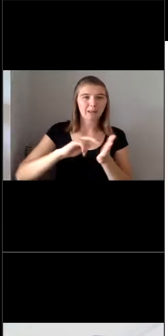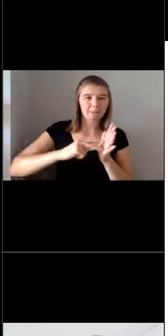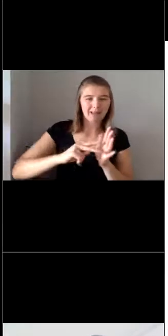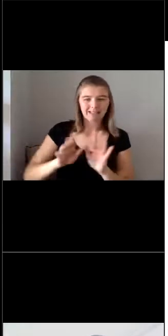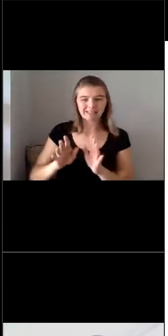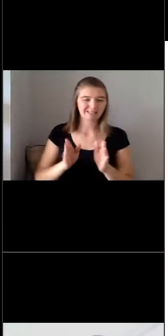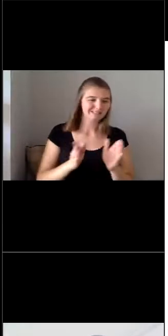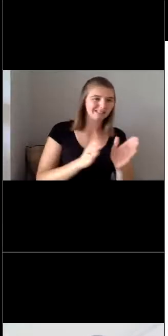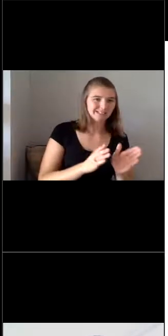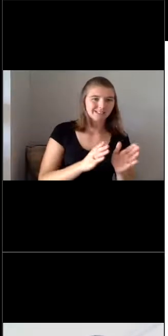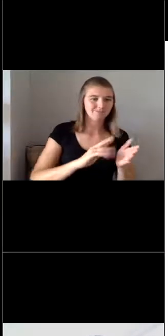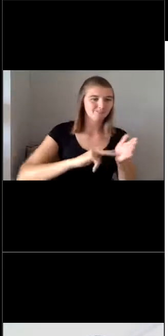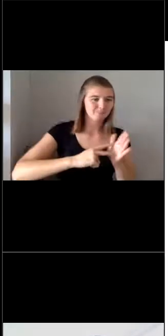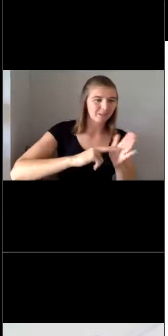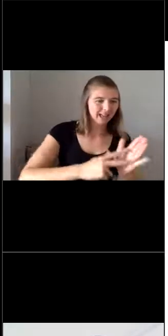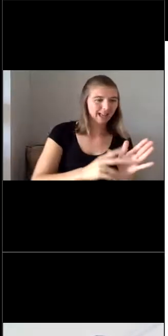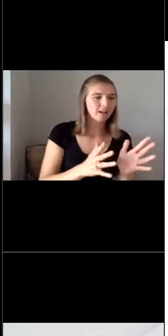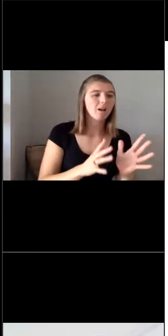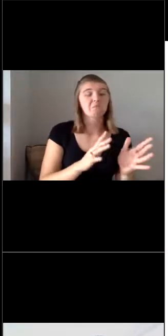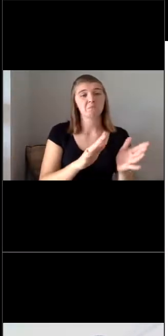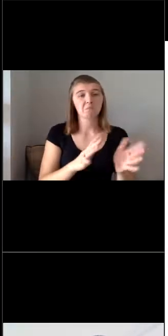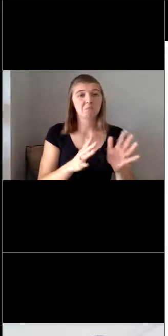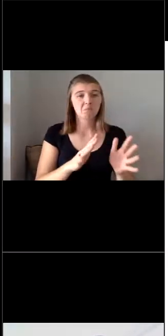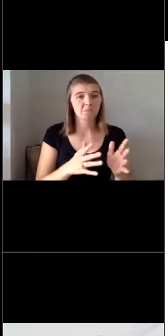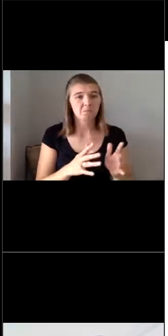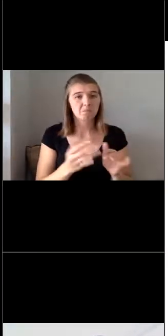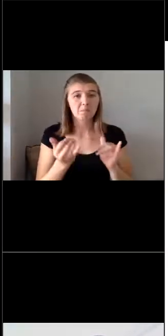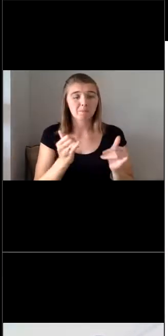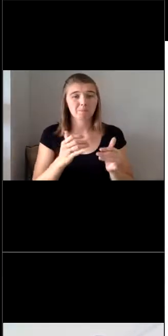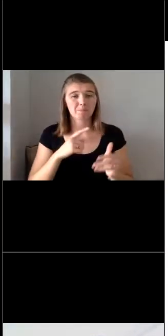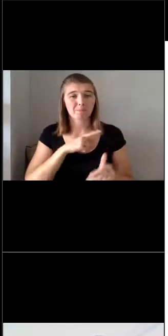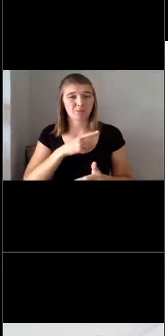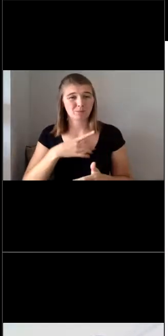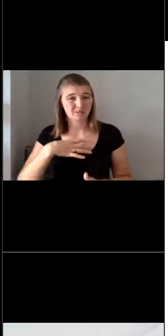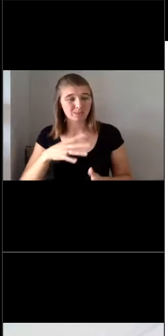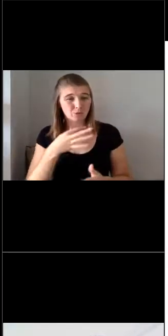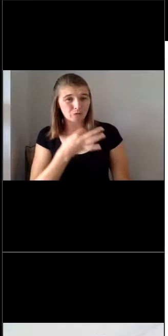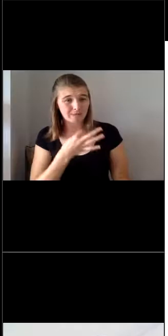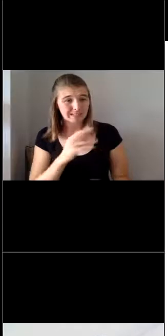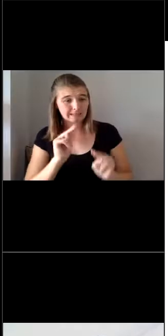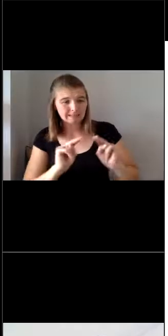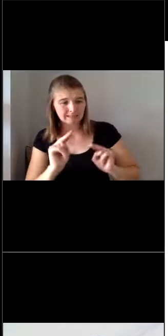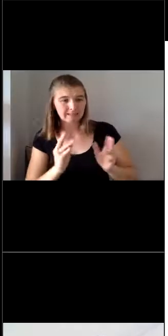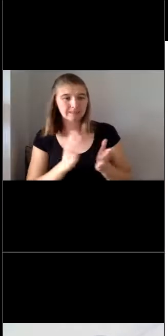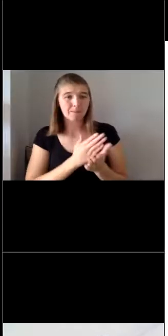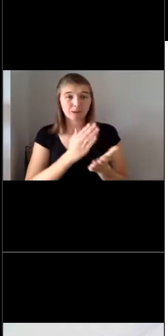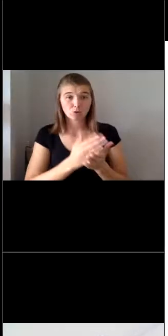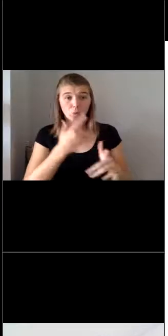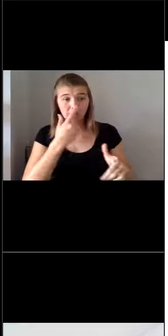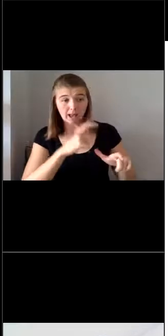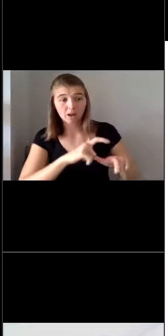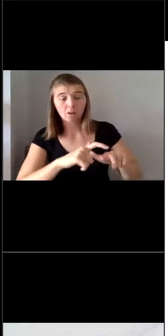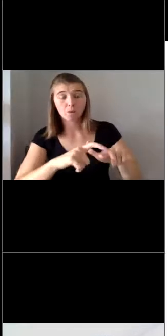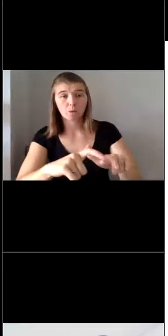signals to enable us to do that healthy phase return and ensure that it is sustainable.